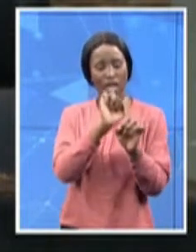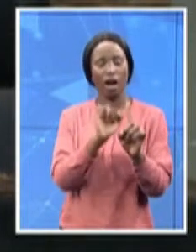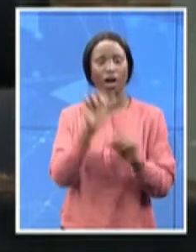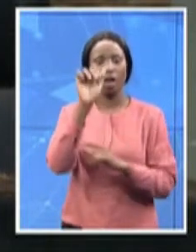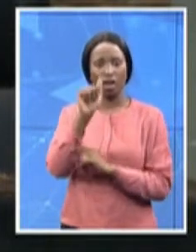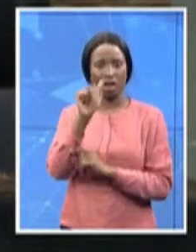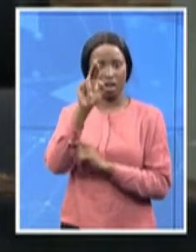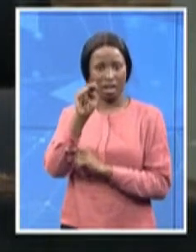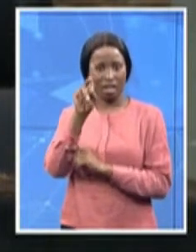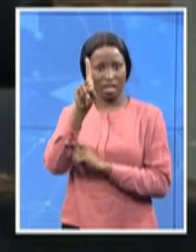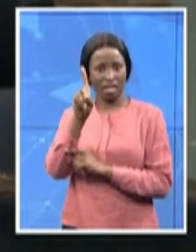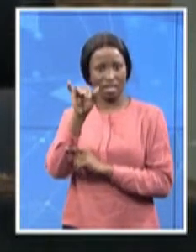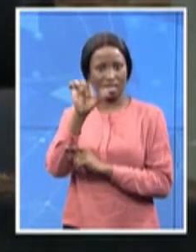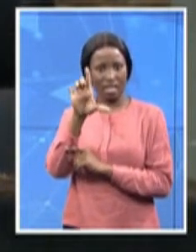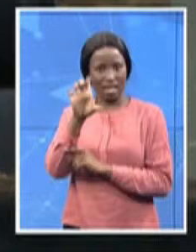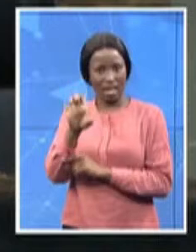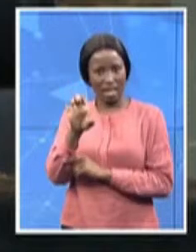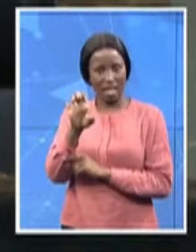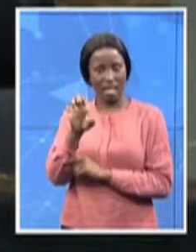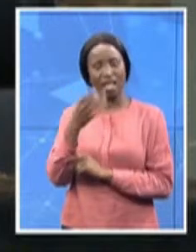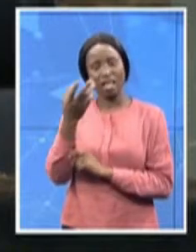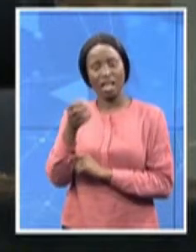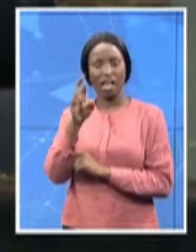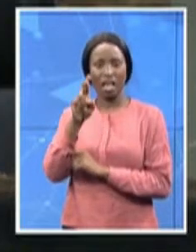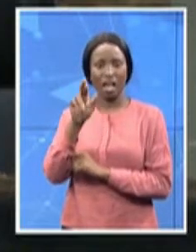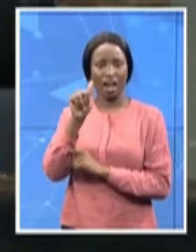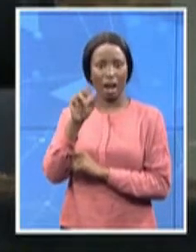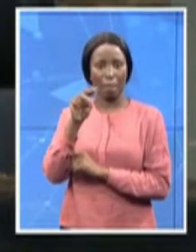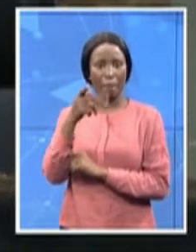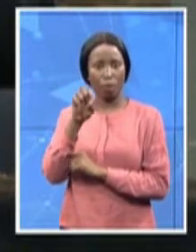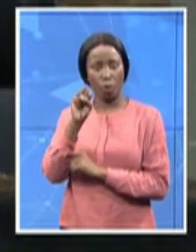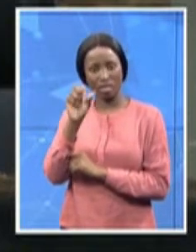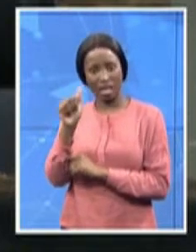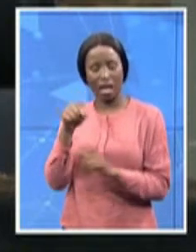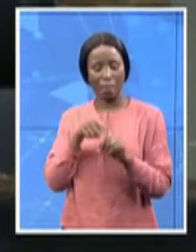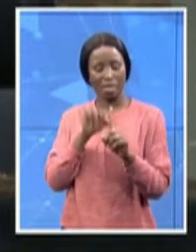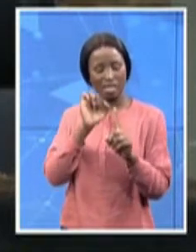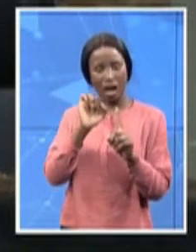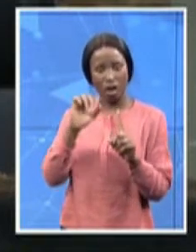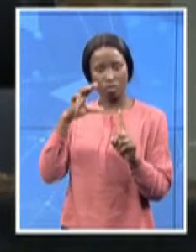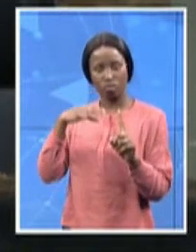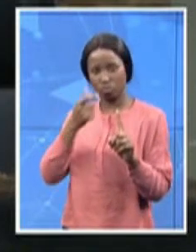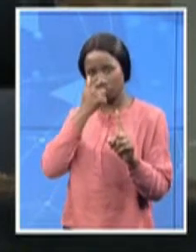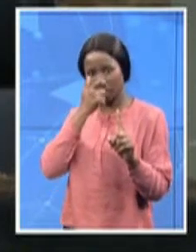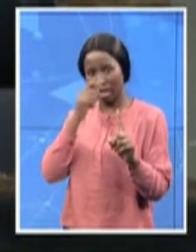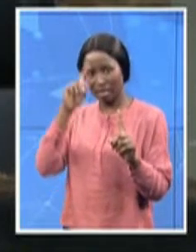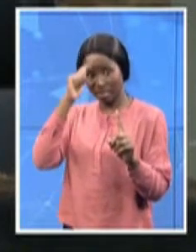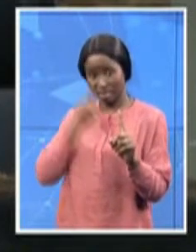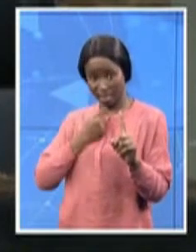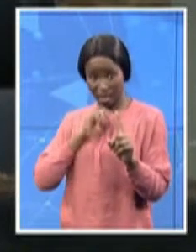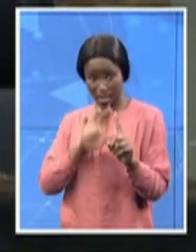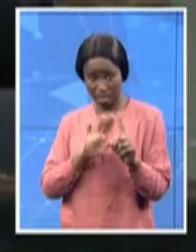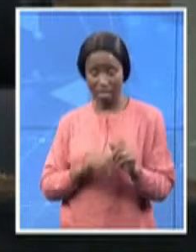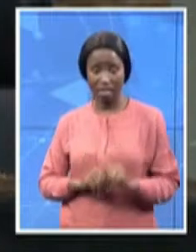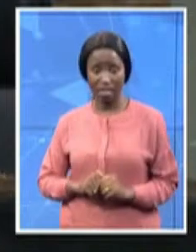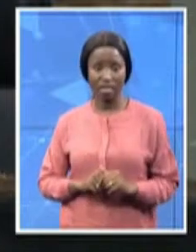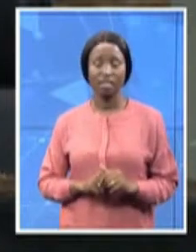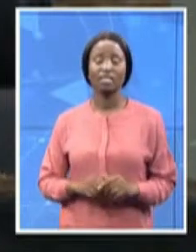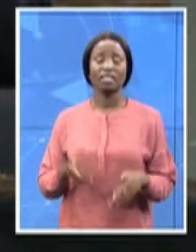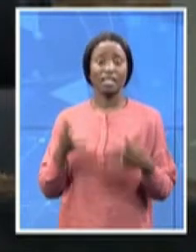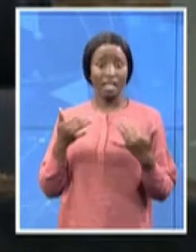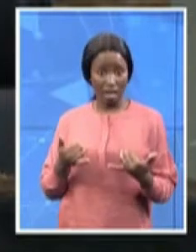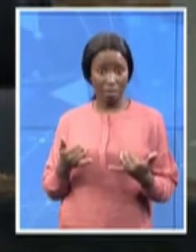The leader of the official opposition also stated that he had a sworn affidavit from the person